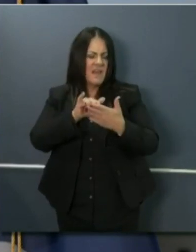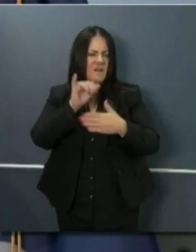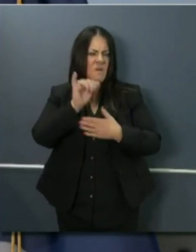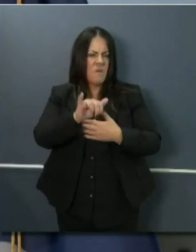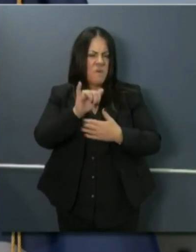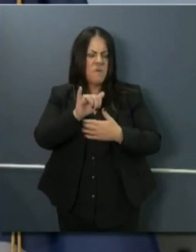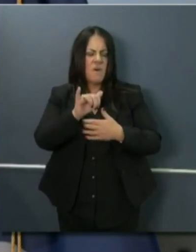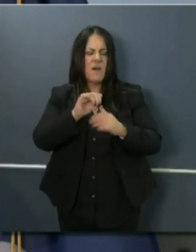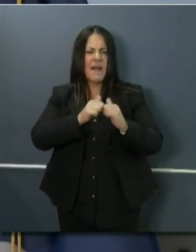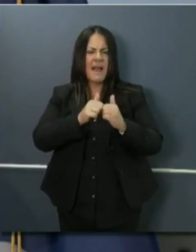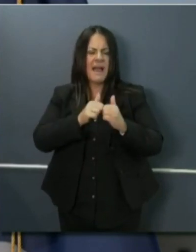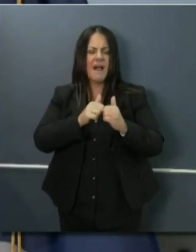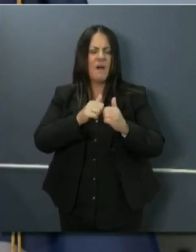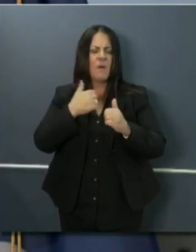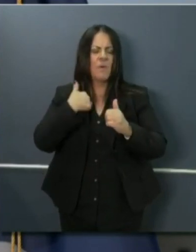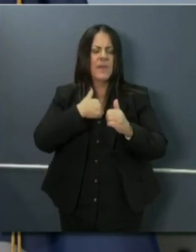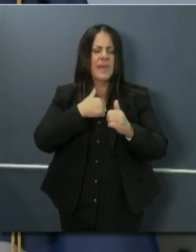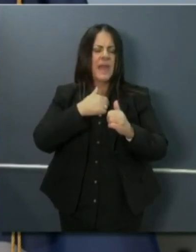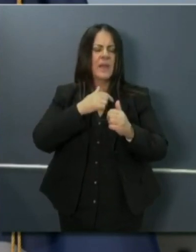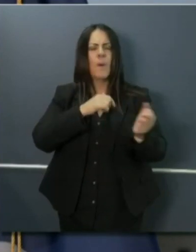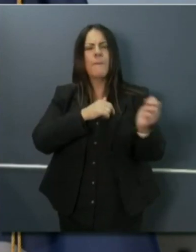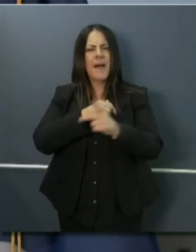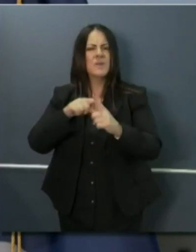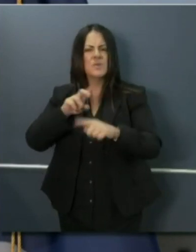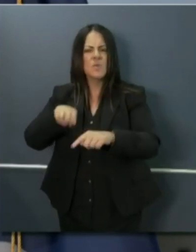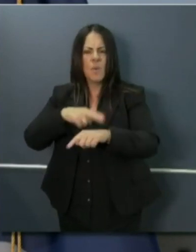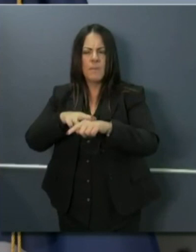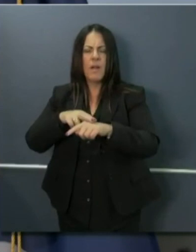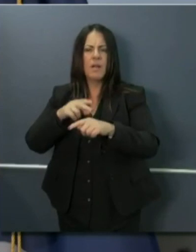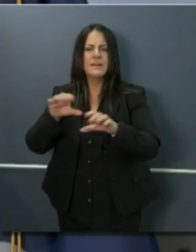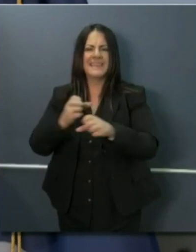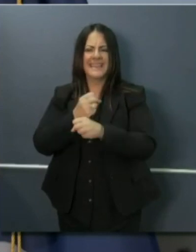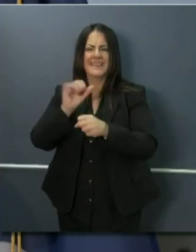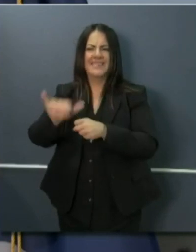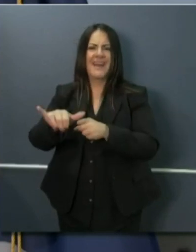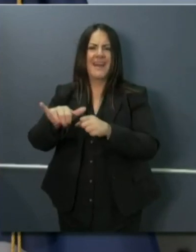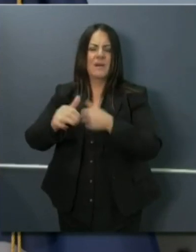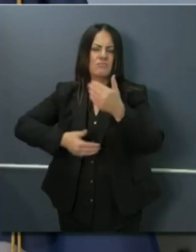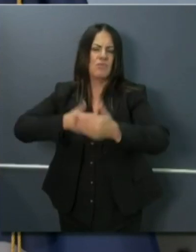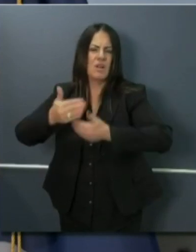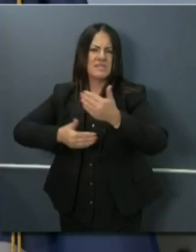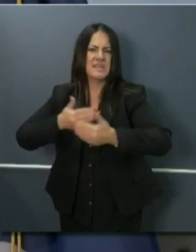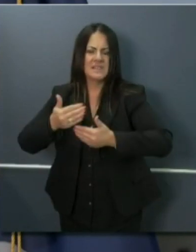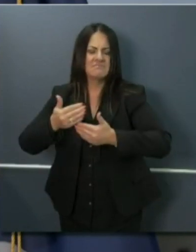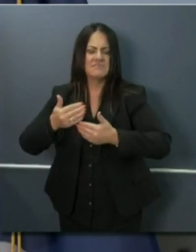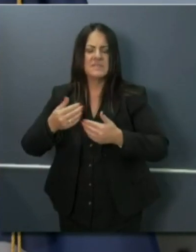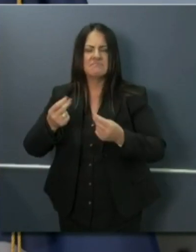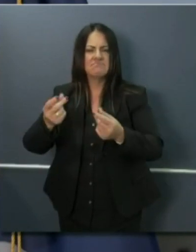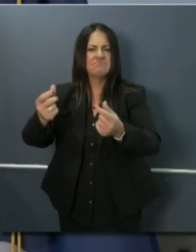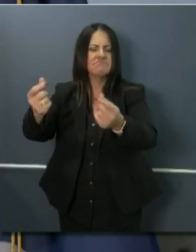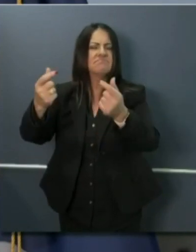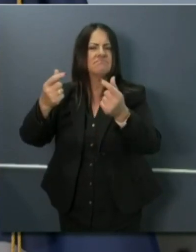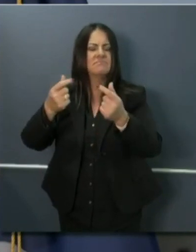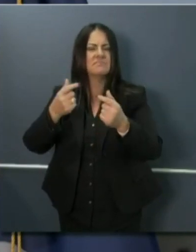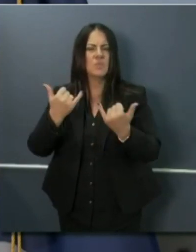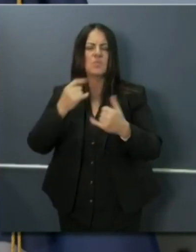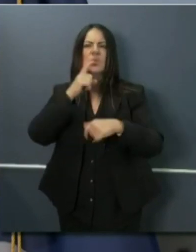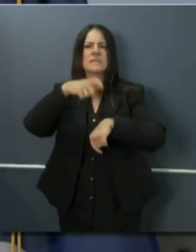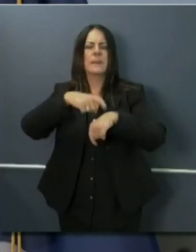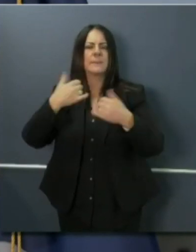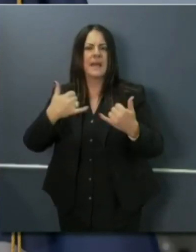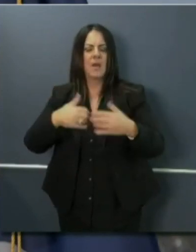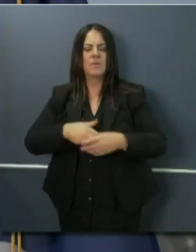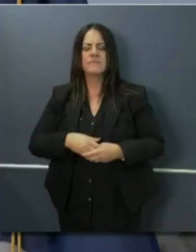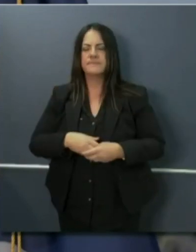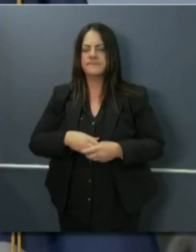some semblance of normalcy. And those protocols and those processes, those negotiations are happening in real time. I mentioned